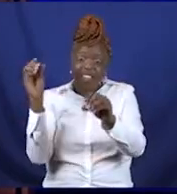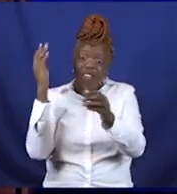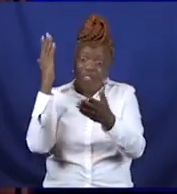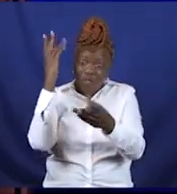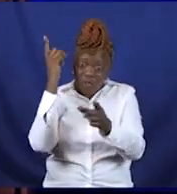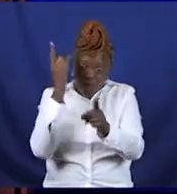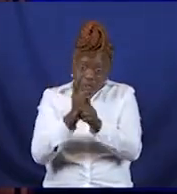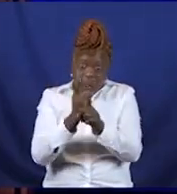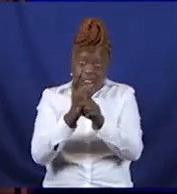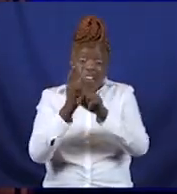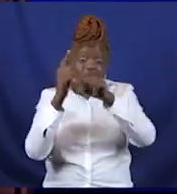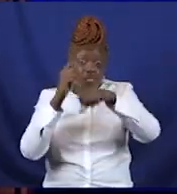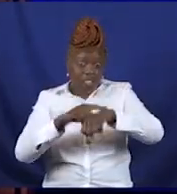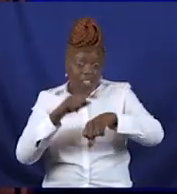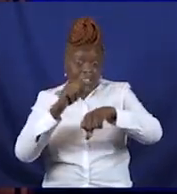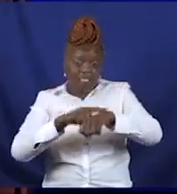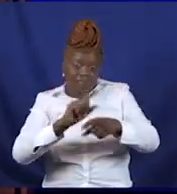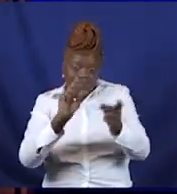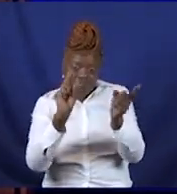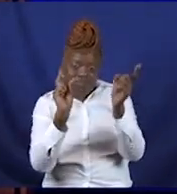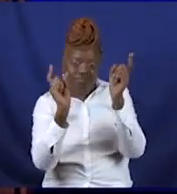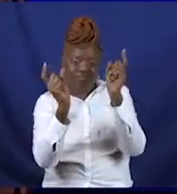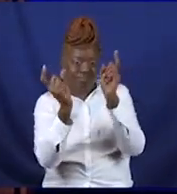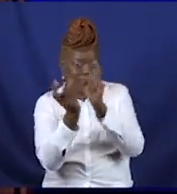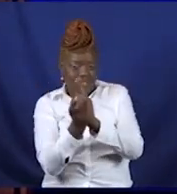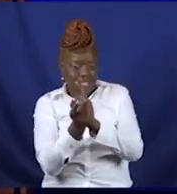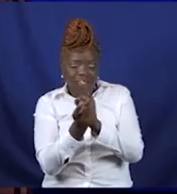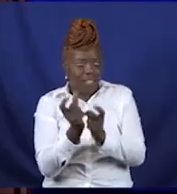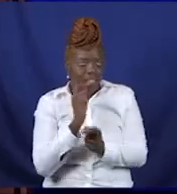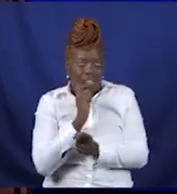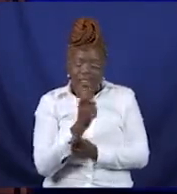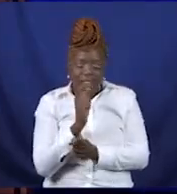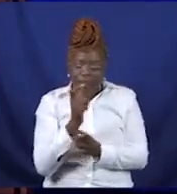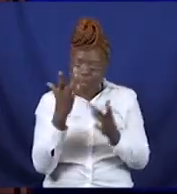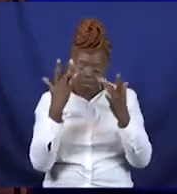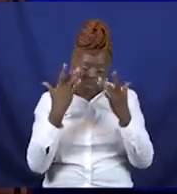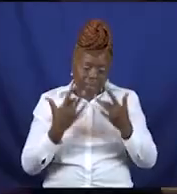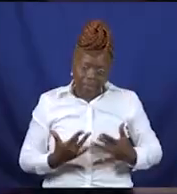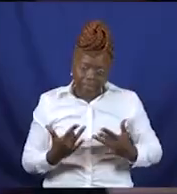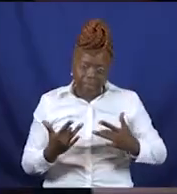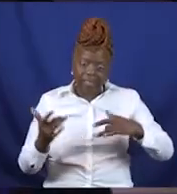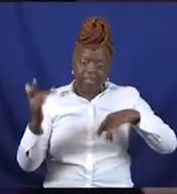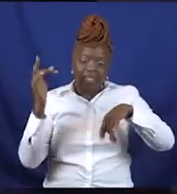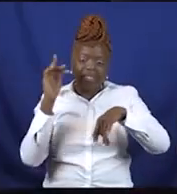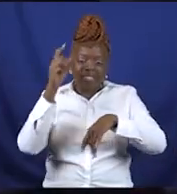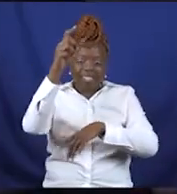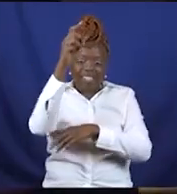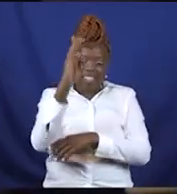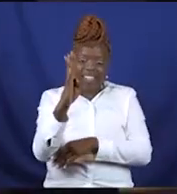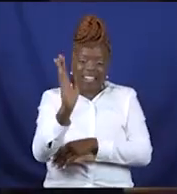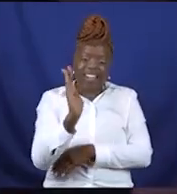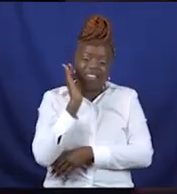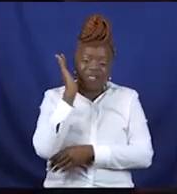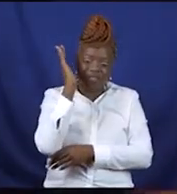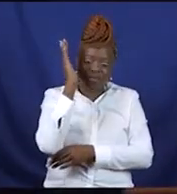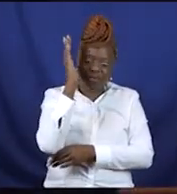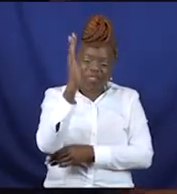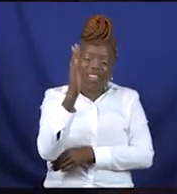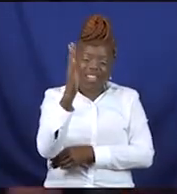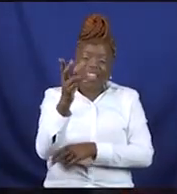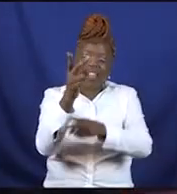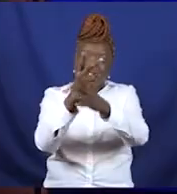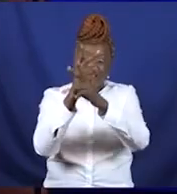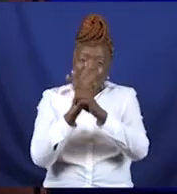time and can turn the situation around. Be not dismayed, but air be tied. God